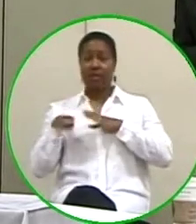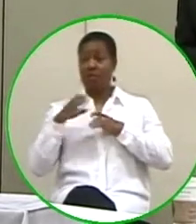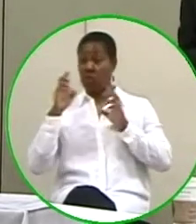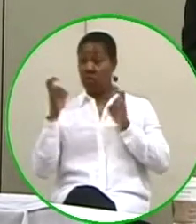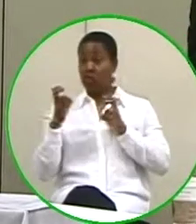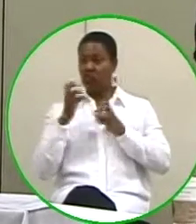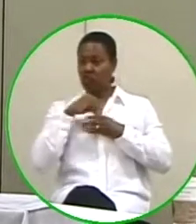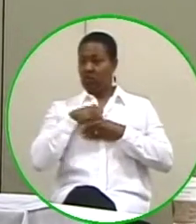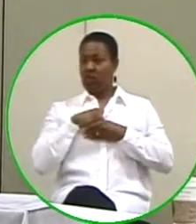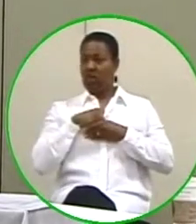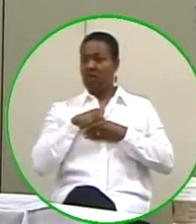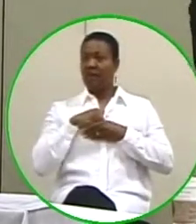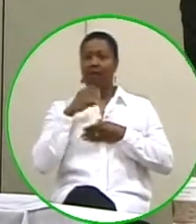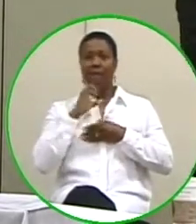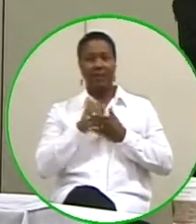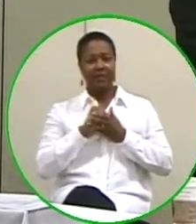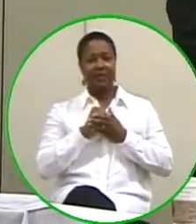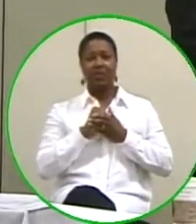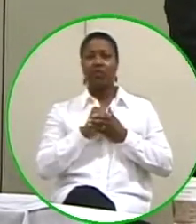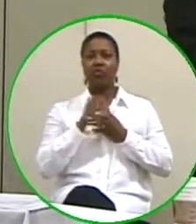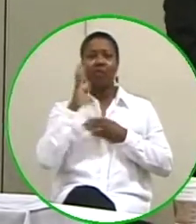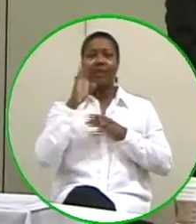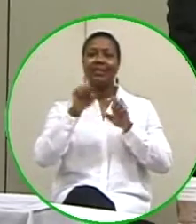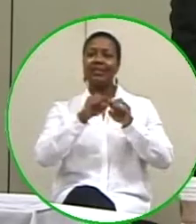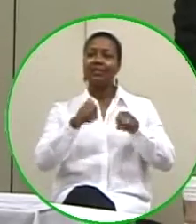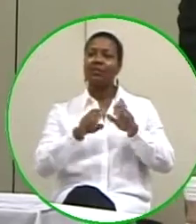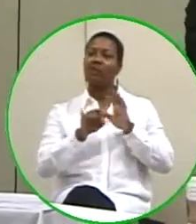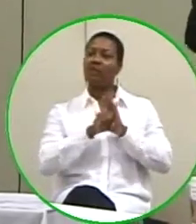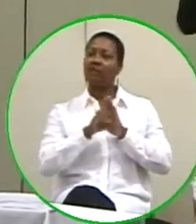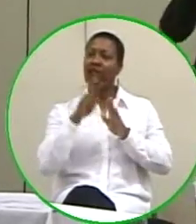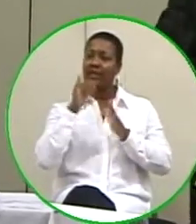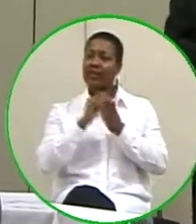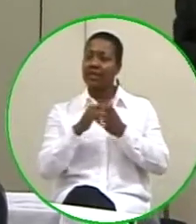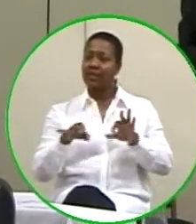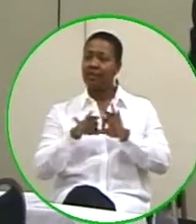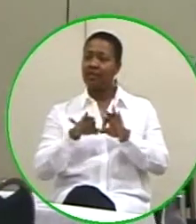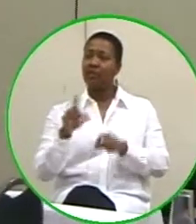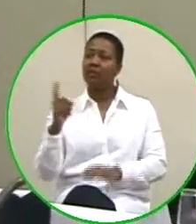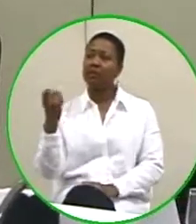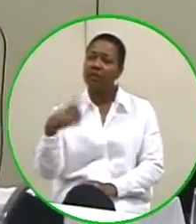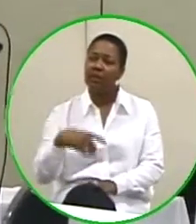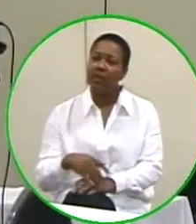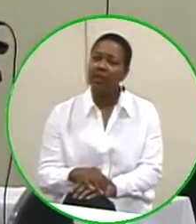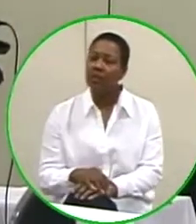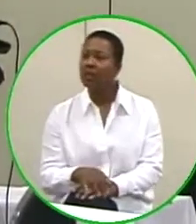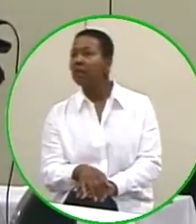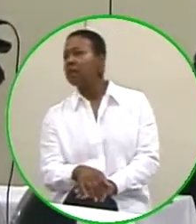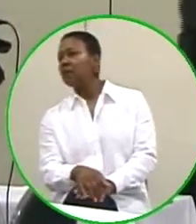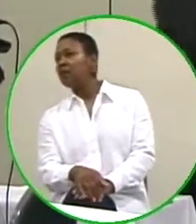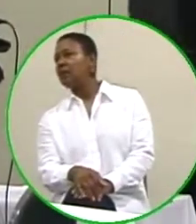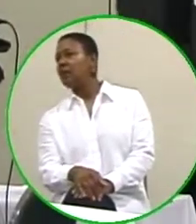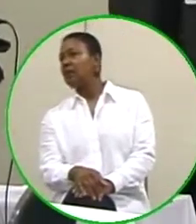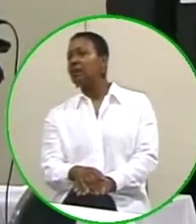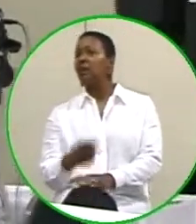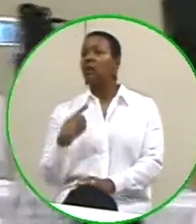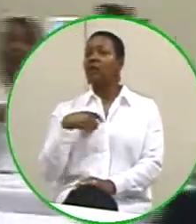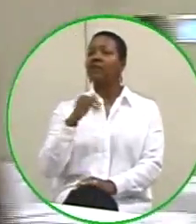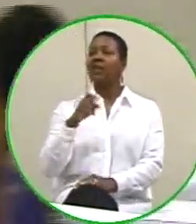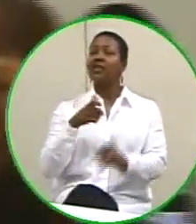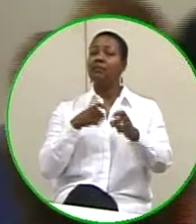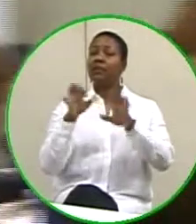creating systems to identify these kids is important. Yes? We have a case management form where we